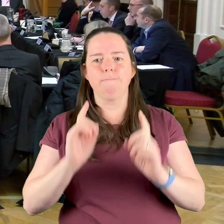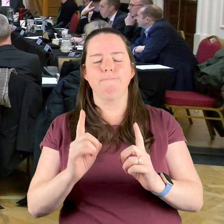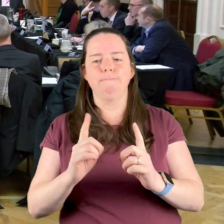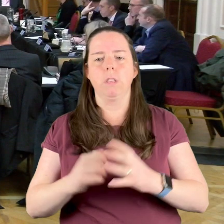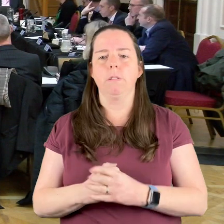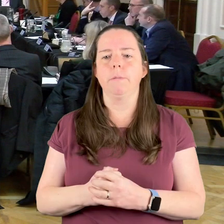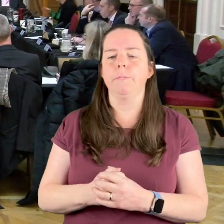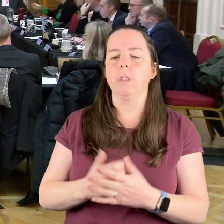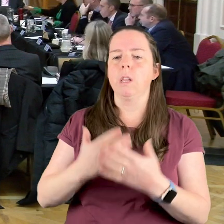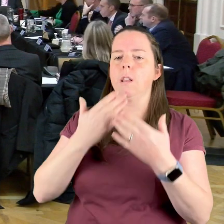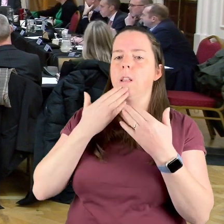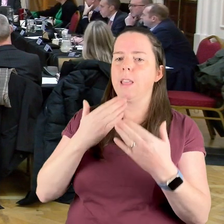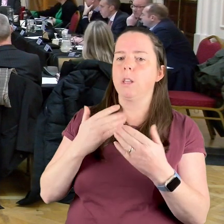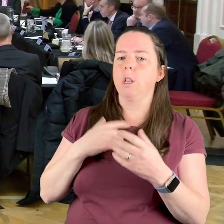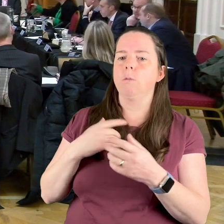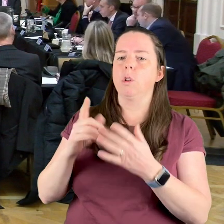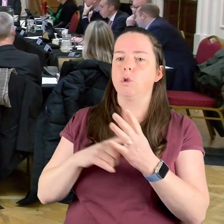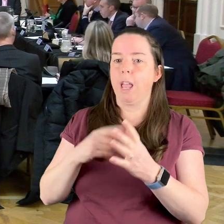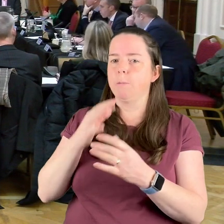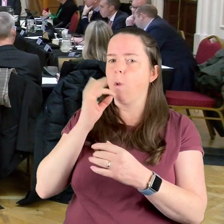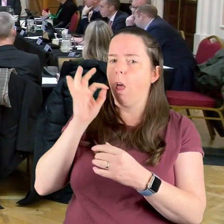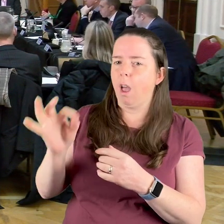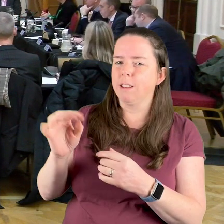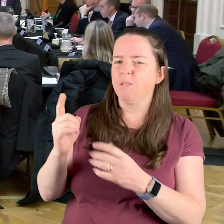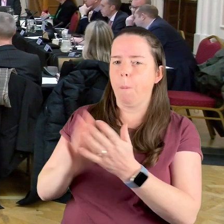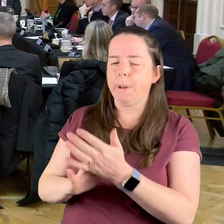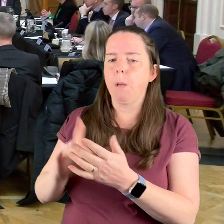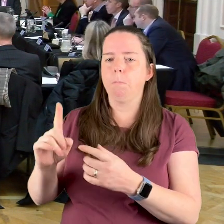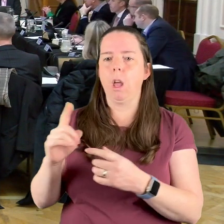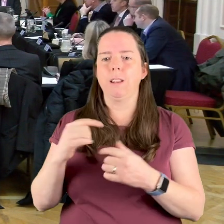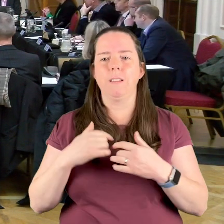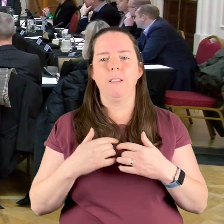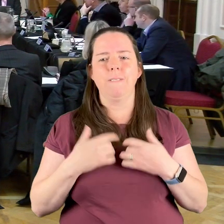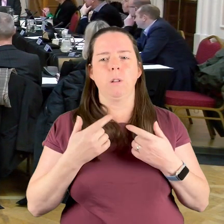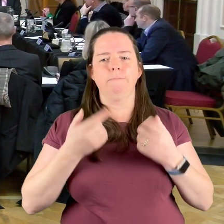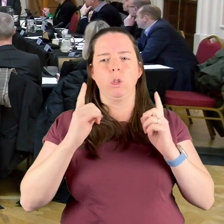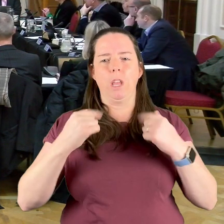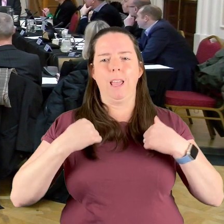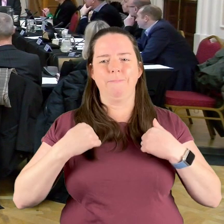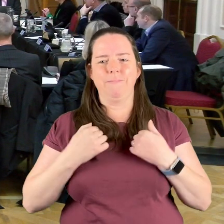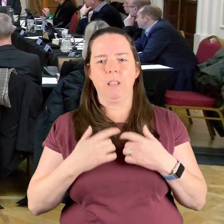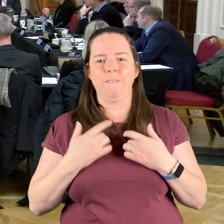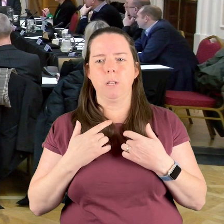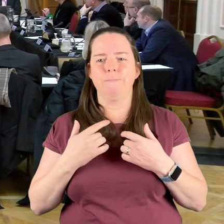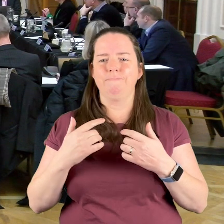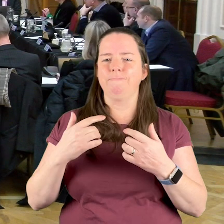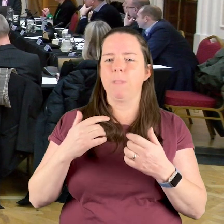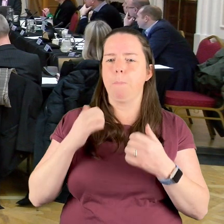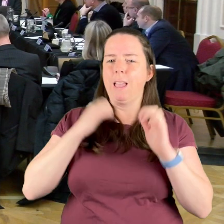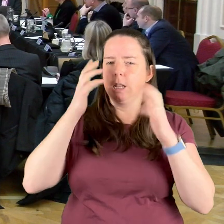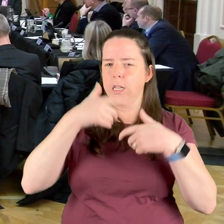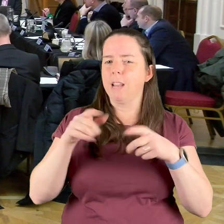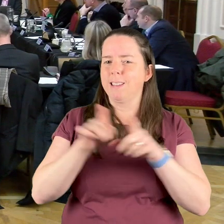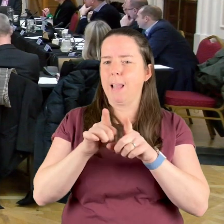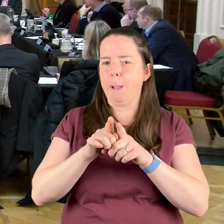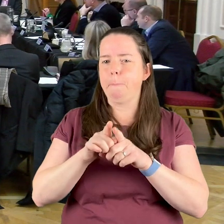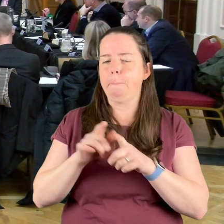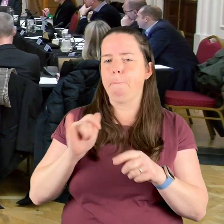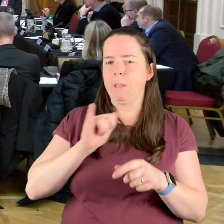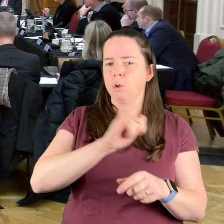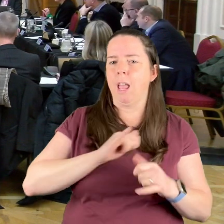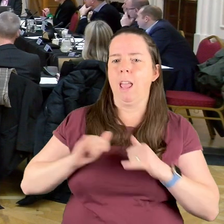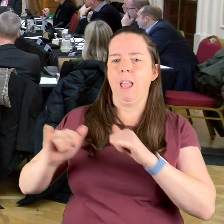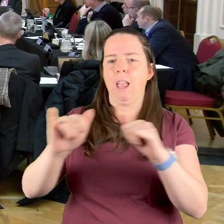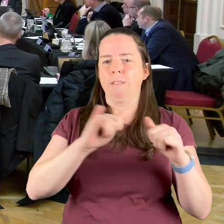Thank you. I'm going to bring James in a second, but take Chair's prerogative just to say that I think I share the same sorts